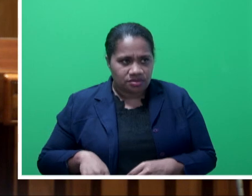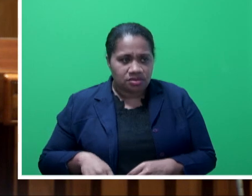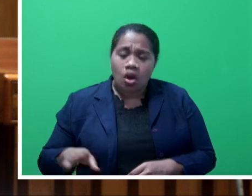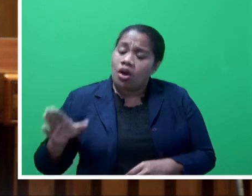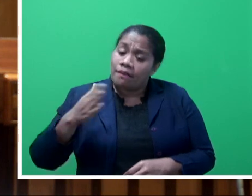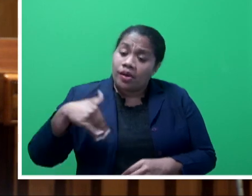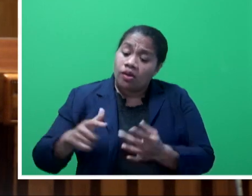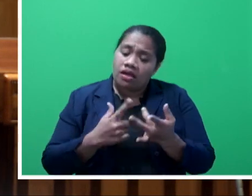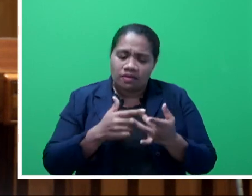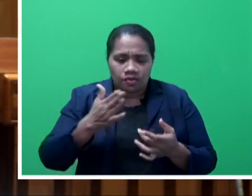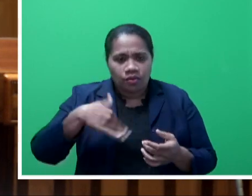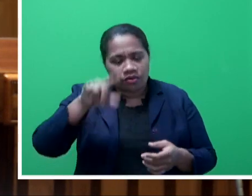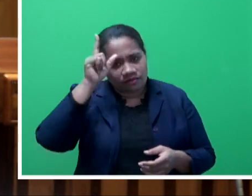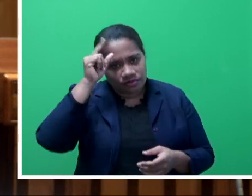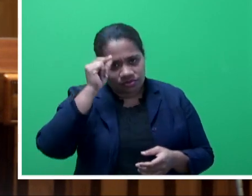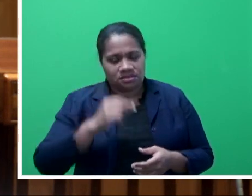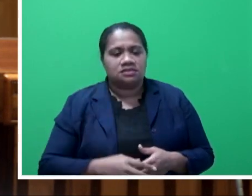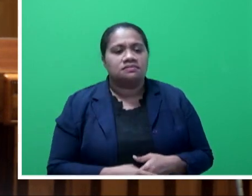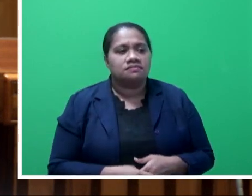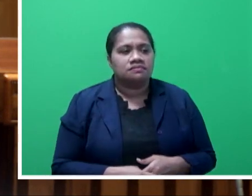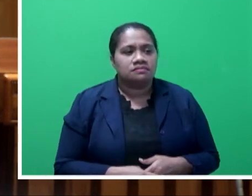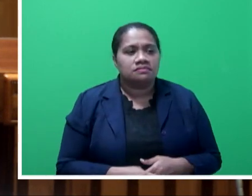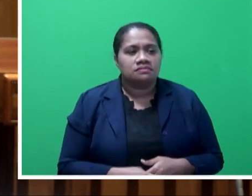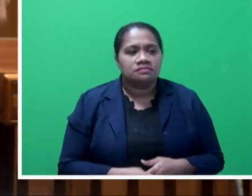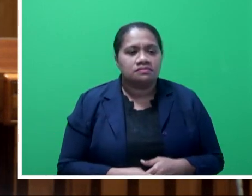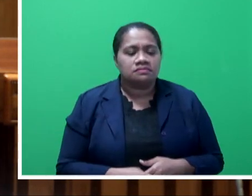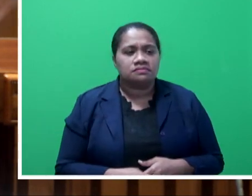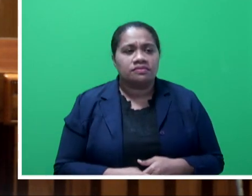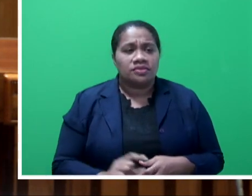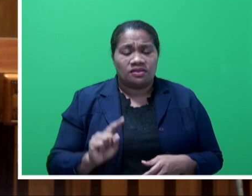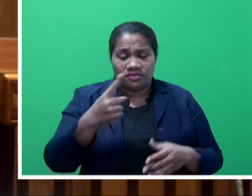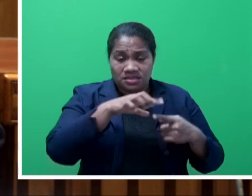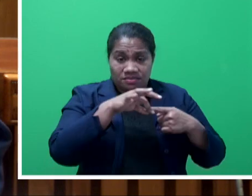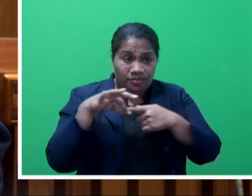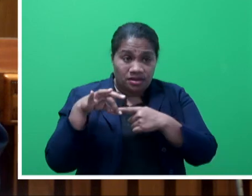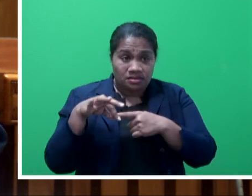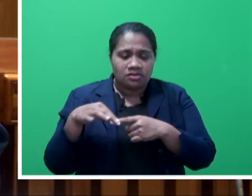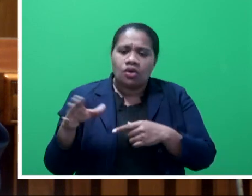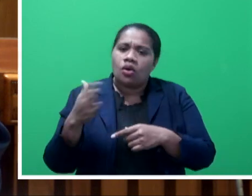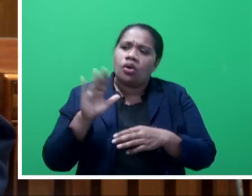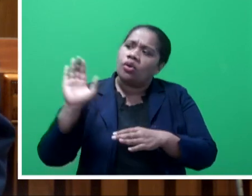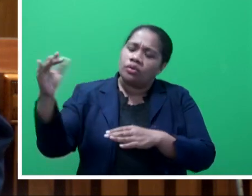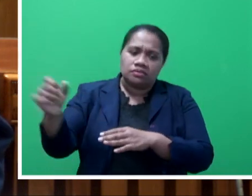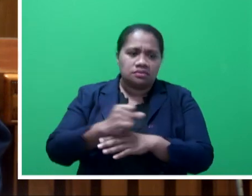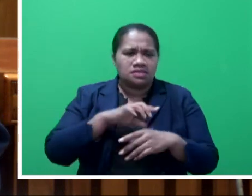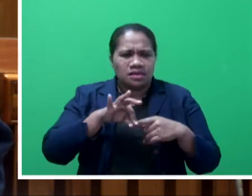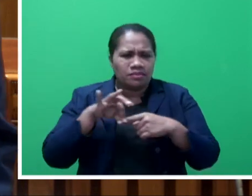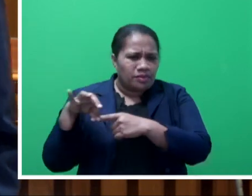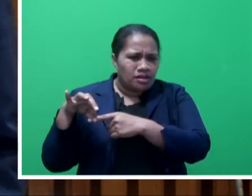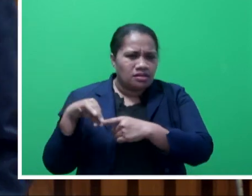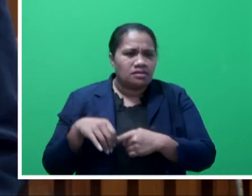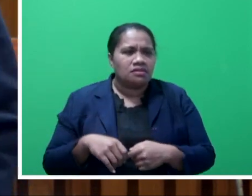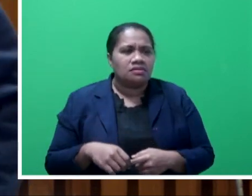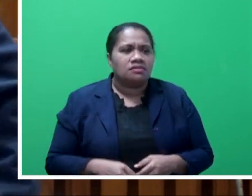Fijians. Mr. Speaker, sir, the first pilots to go were all the expatriate pilots. They are the first ones to lose their